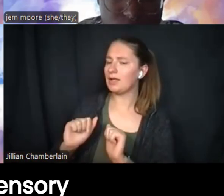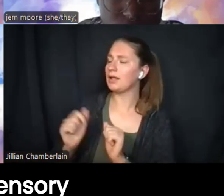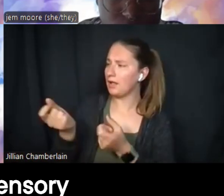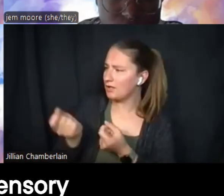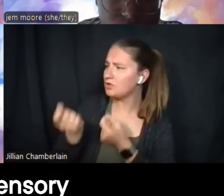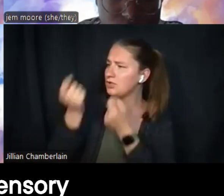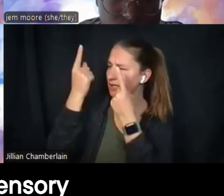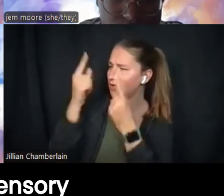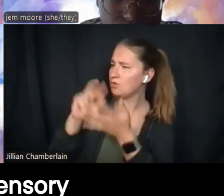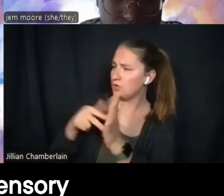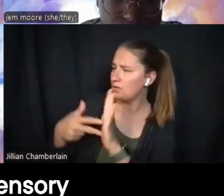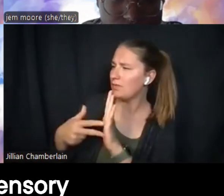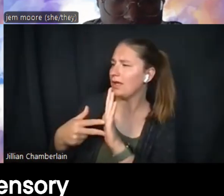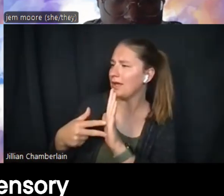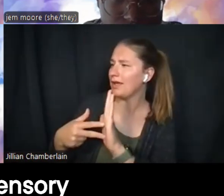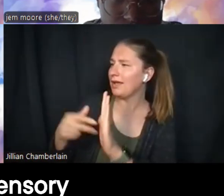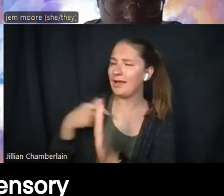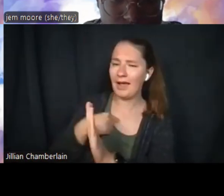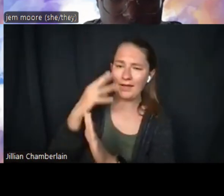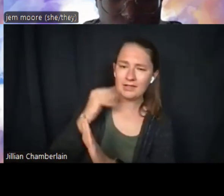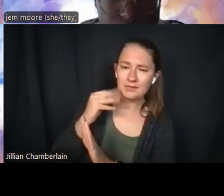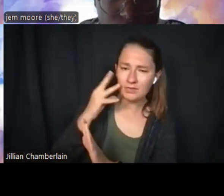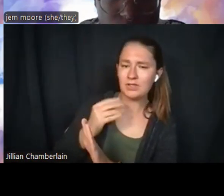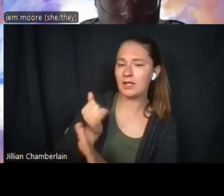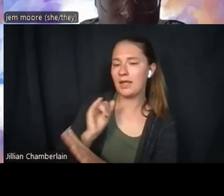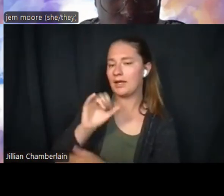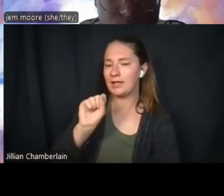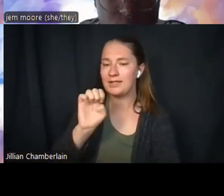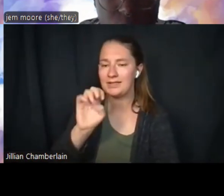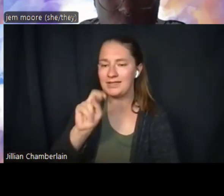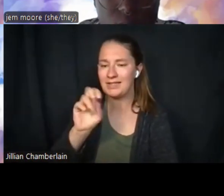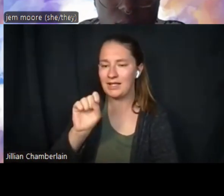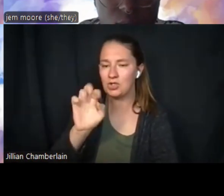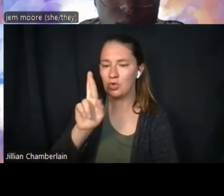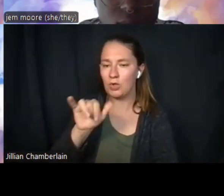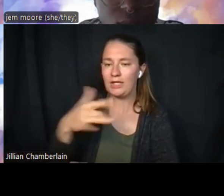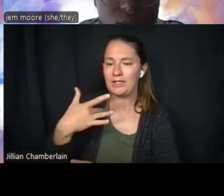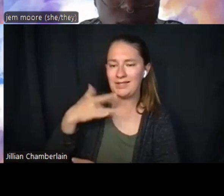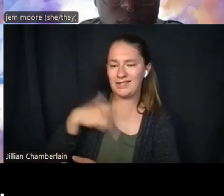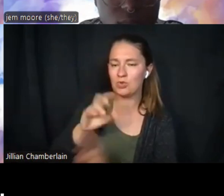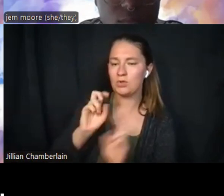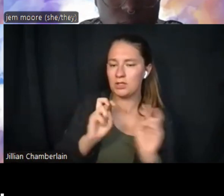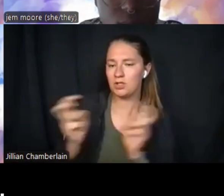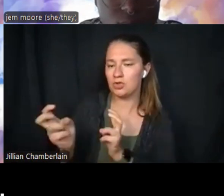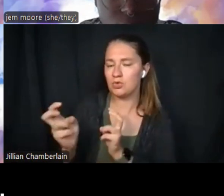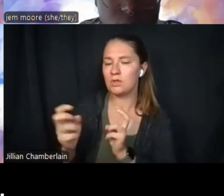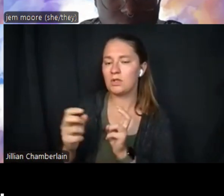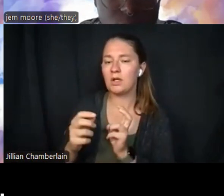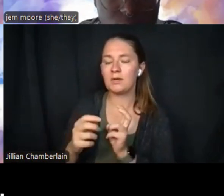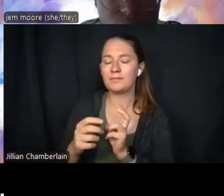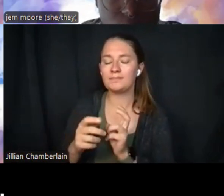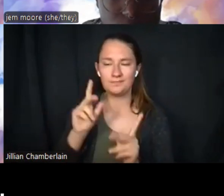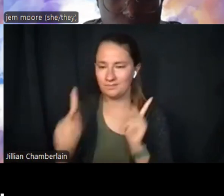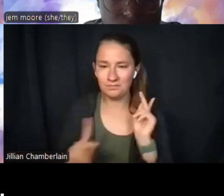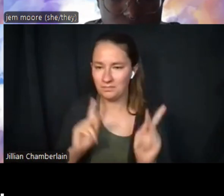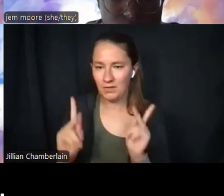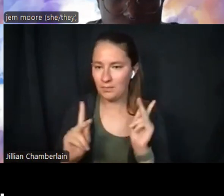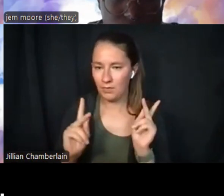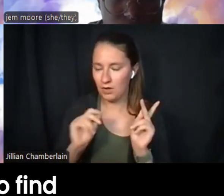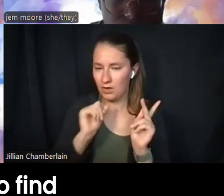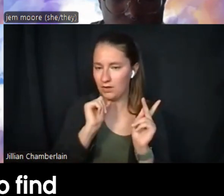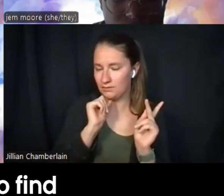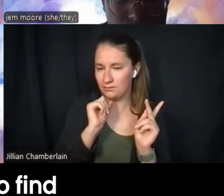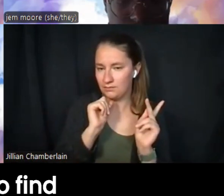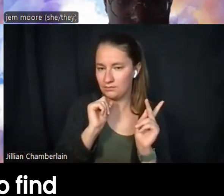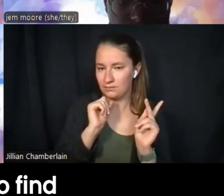I experience, for example, sensory issues that people who are not neurodiverse might